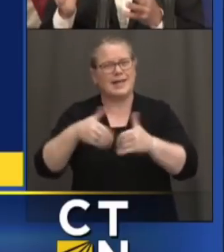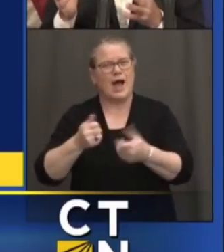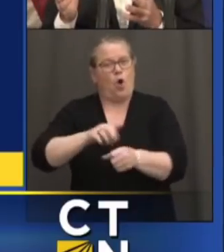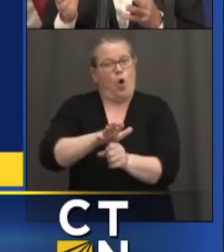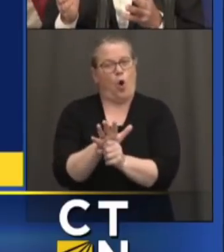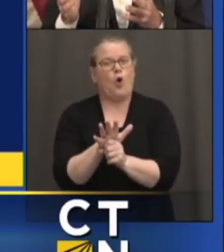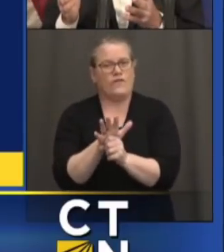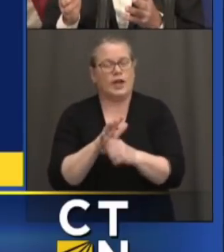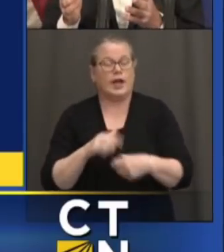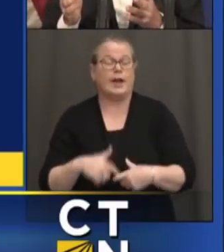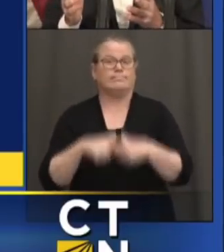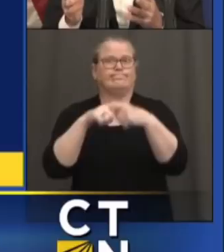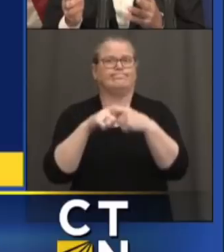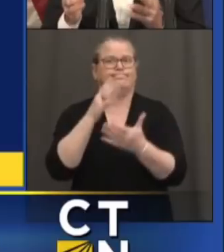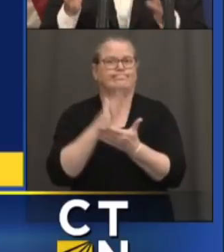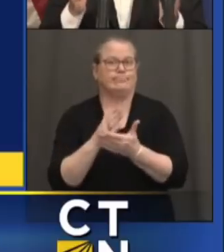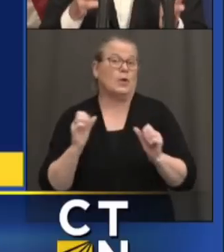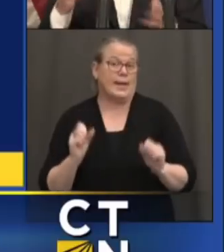what we are doing is